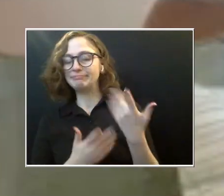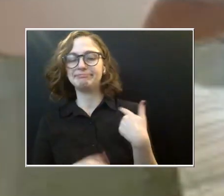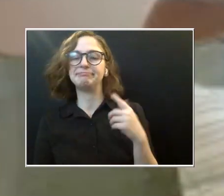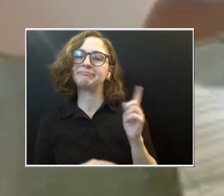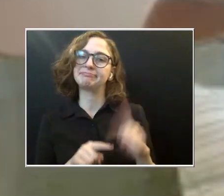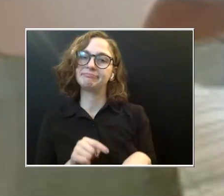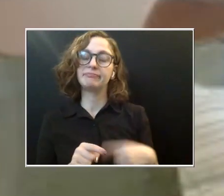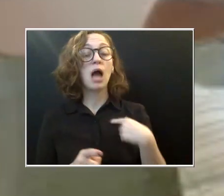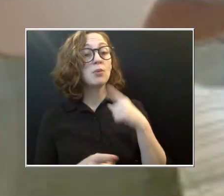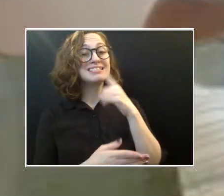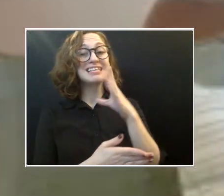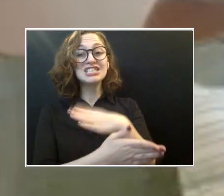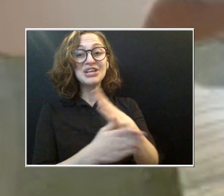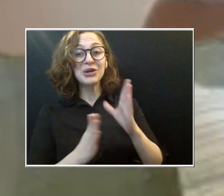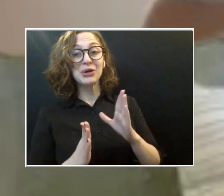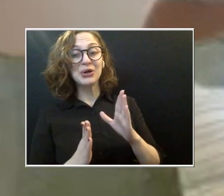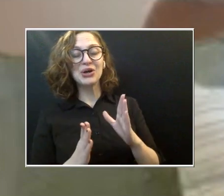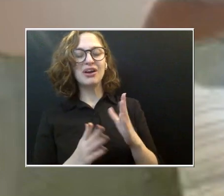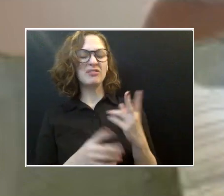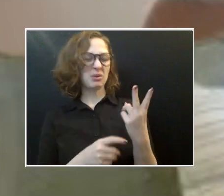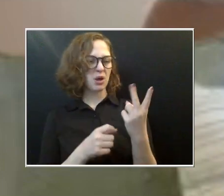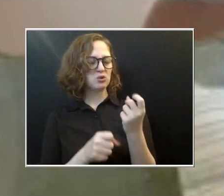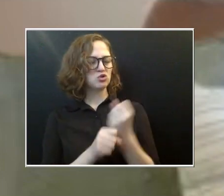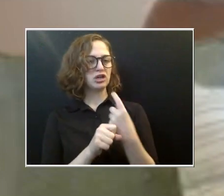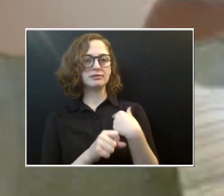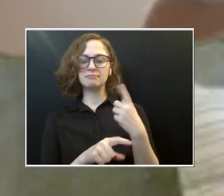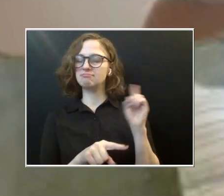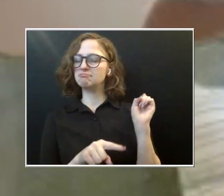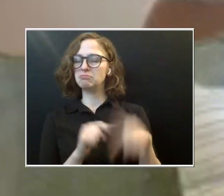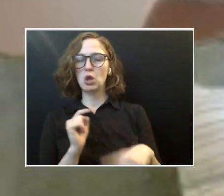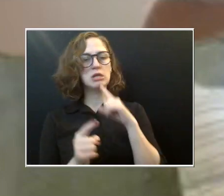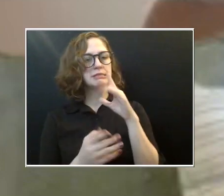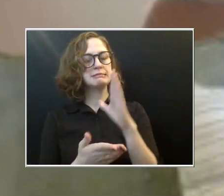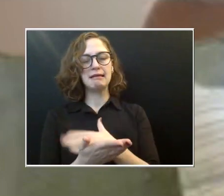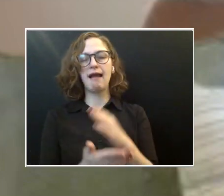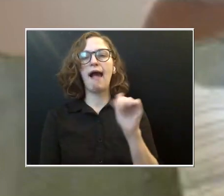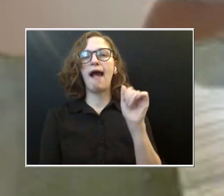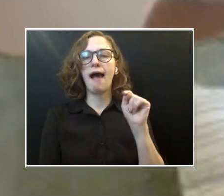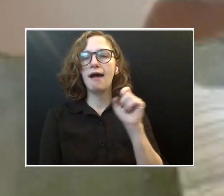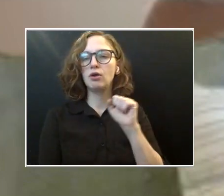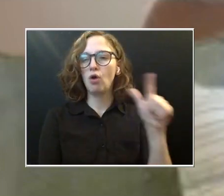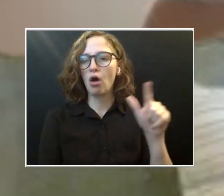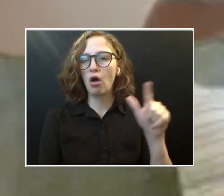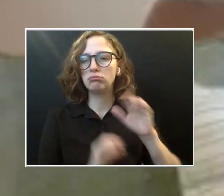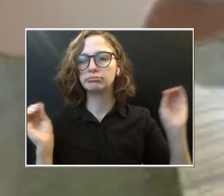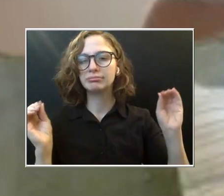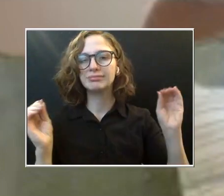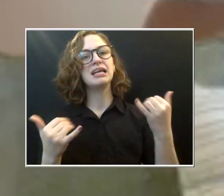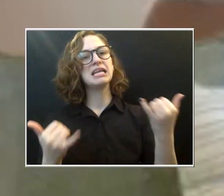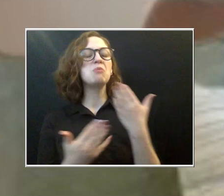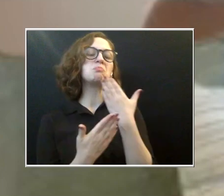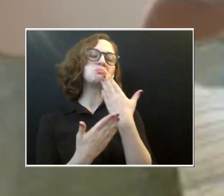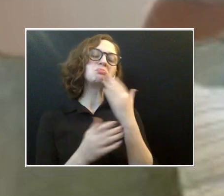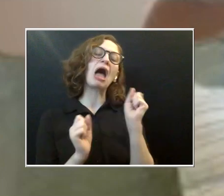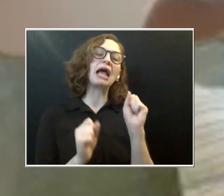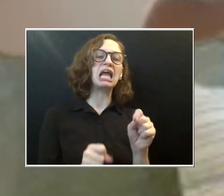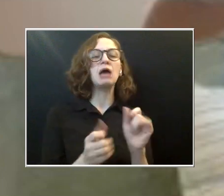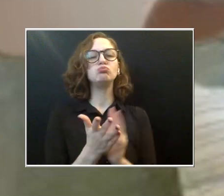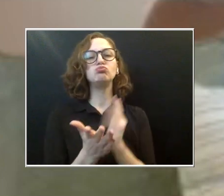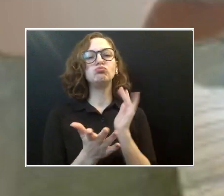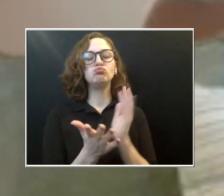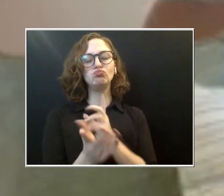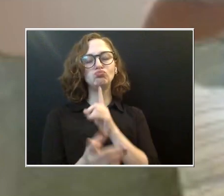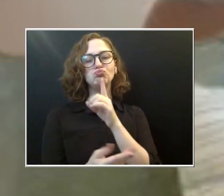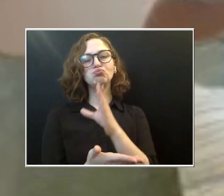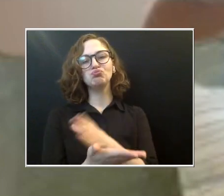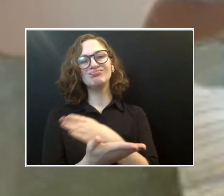2-year period where I couldn't sing at all. And thankfully, I've gotten so much better that I am able to sing every now and then now. But it